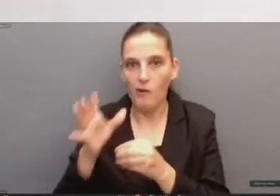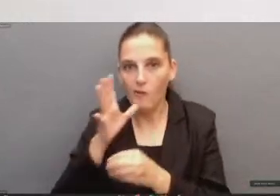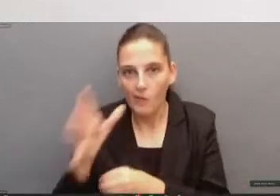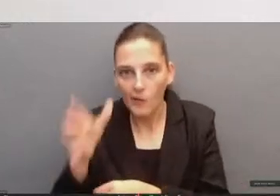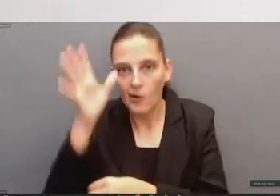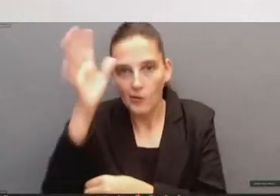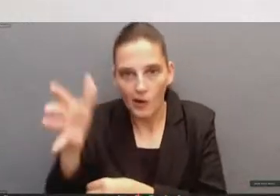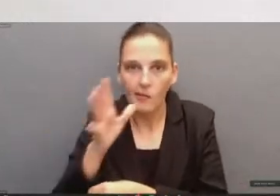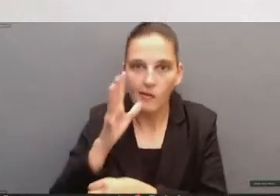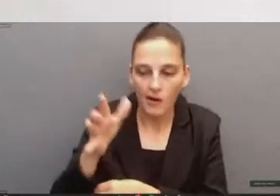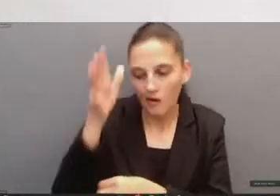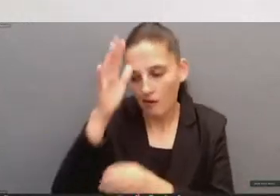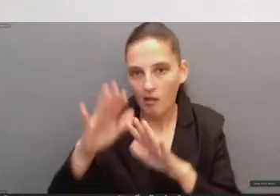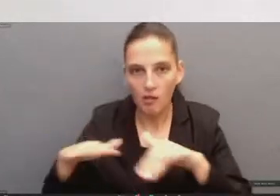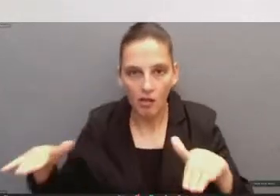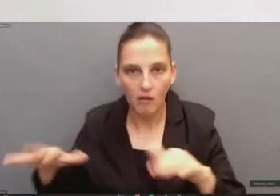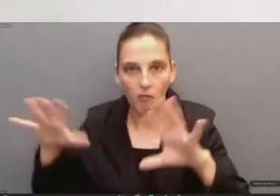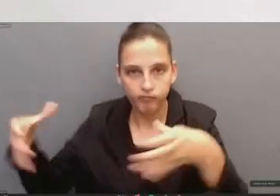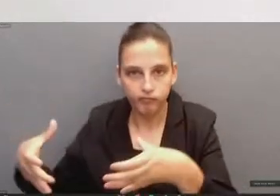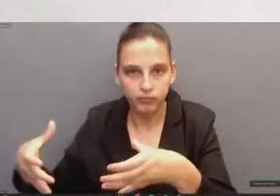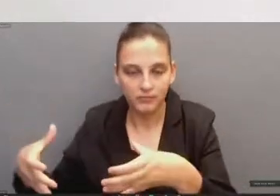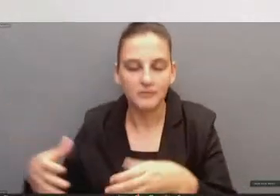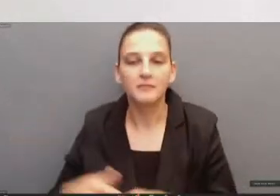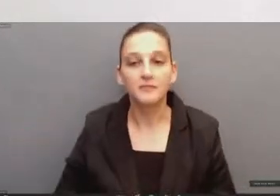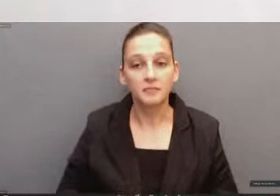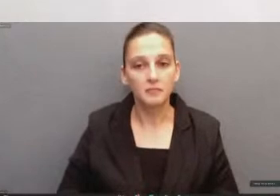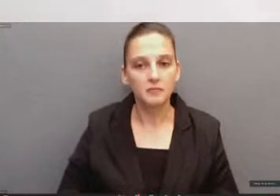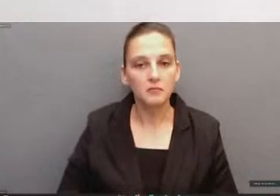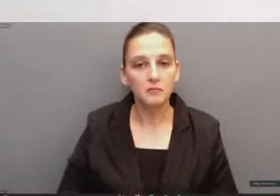rule, but I think it is important when we consider the